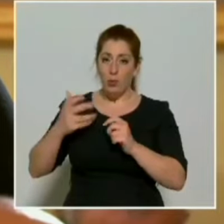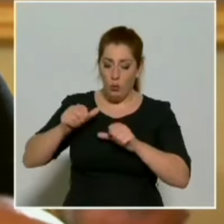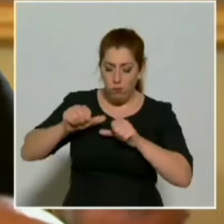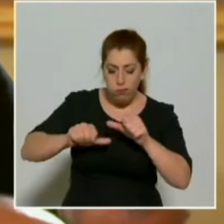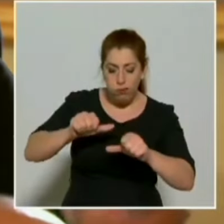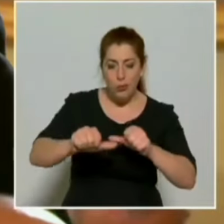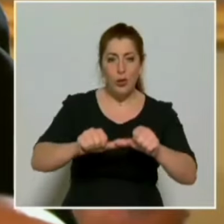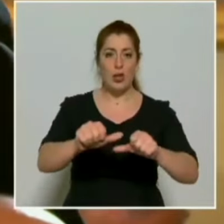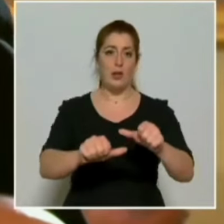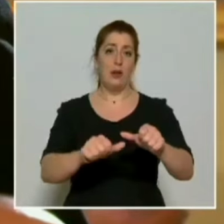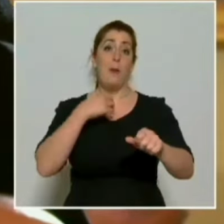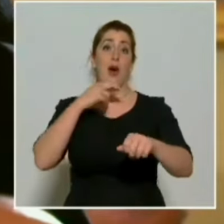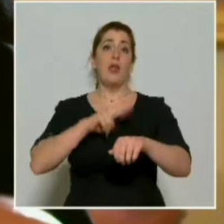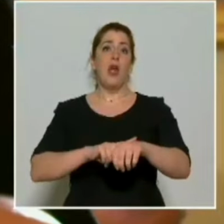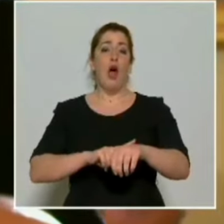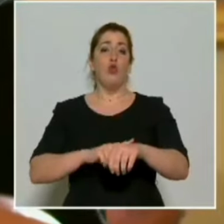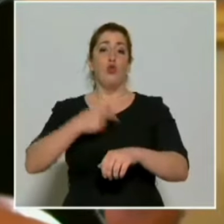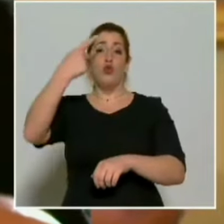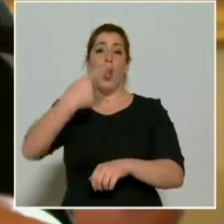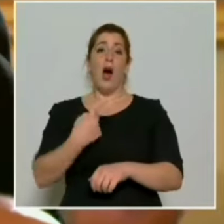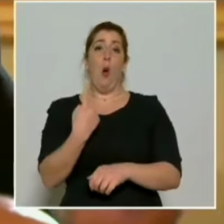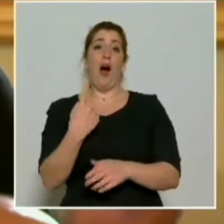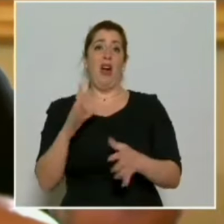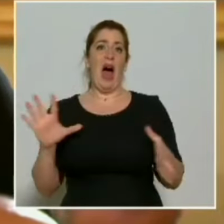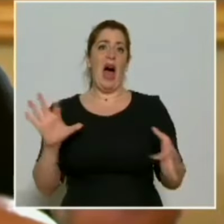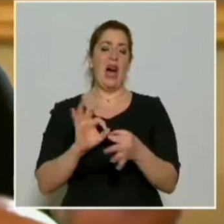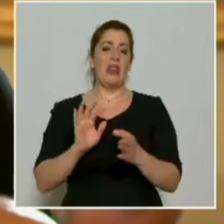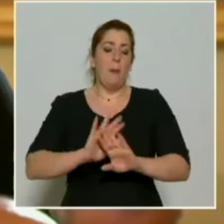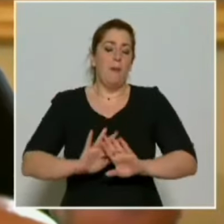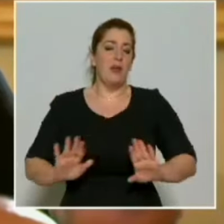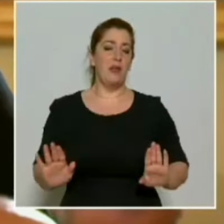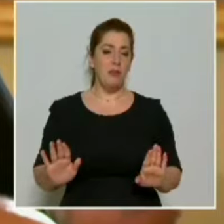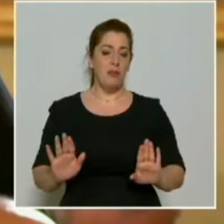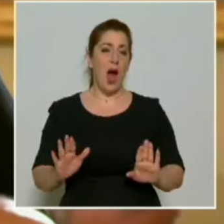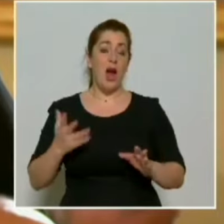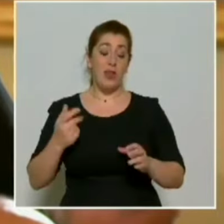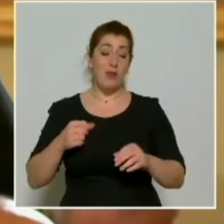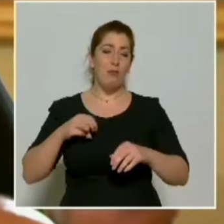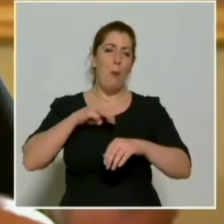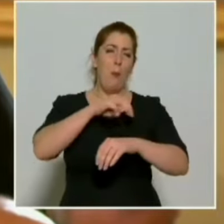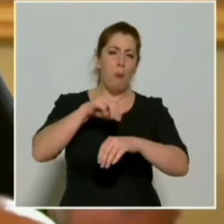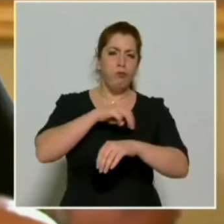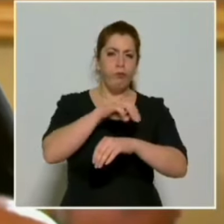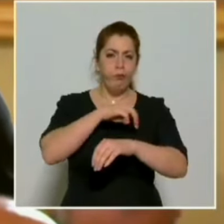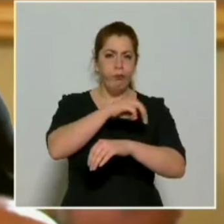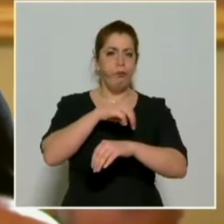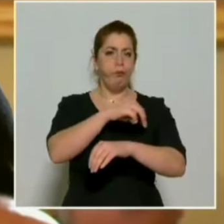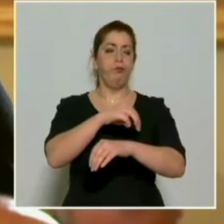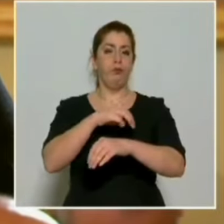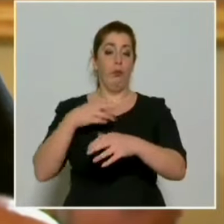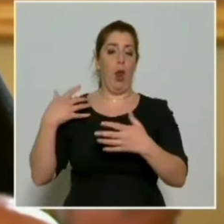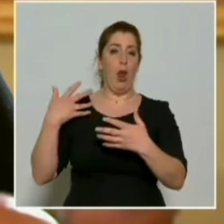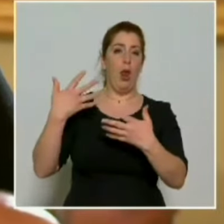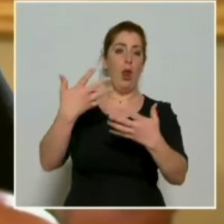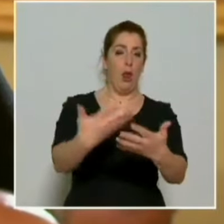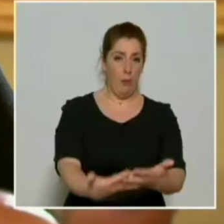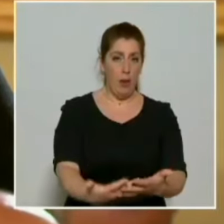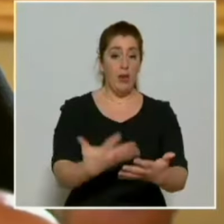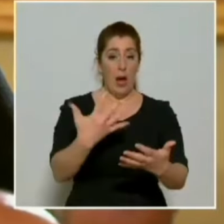giornata imma dinya maratona twila anna bish in kabru unalmu